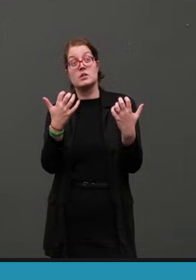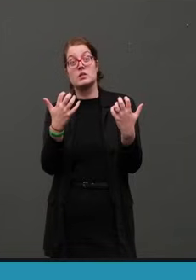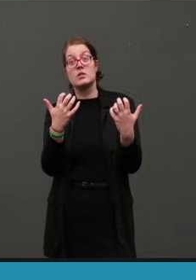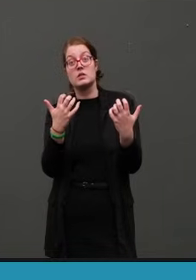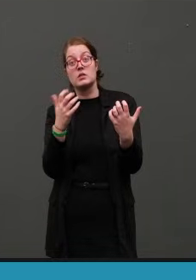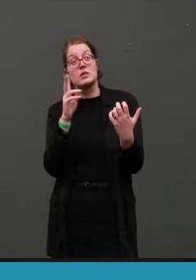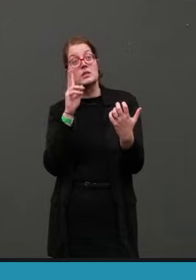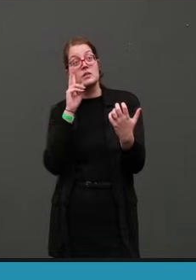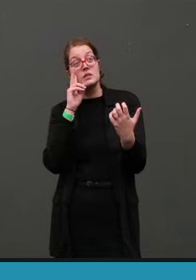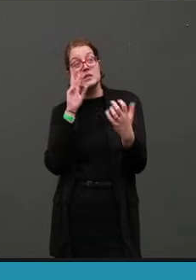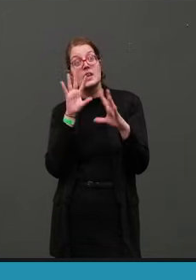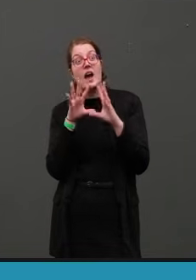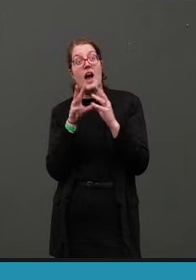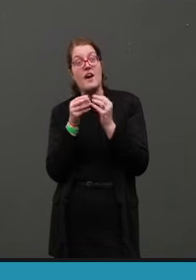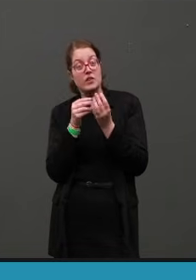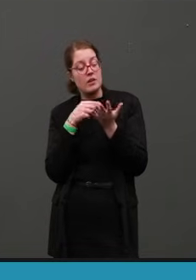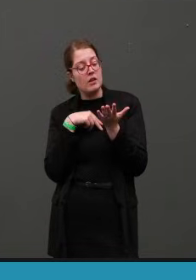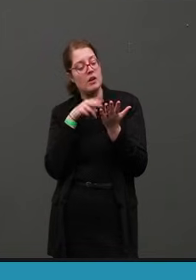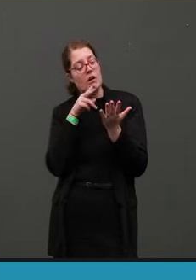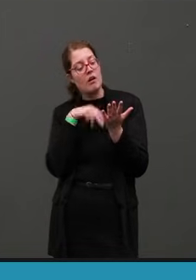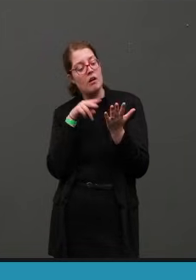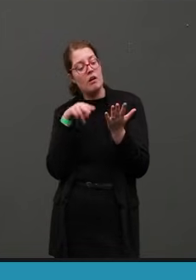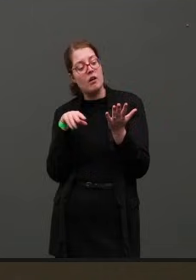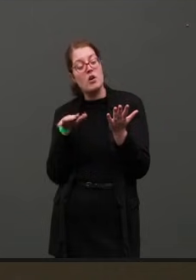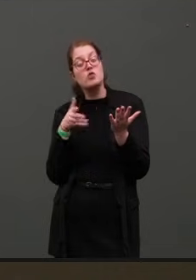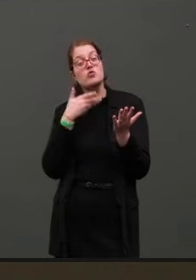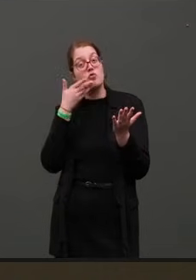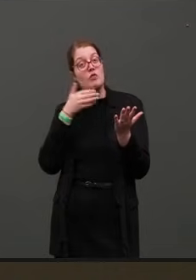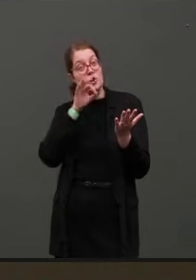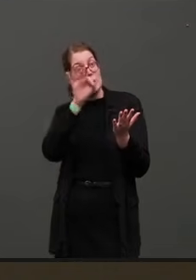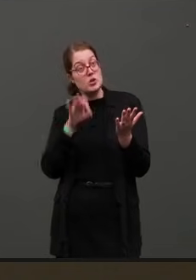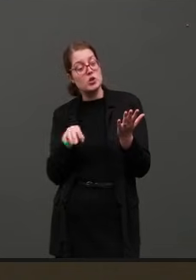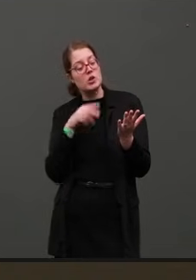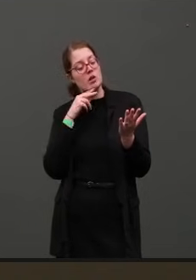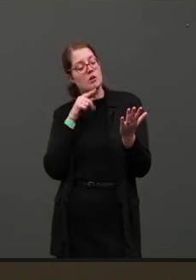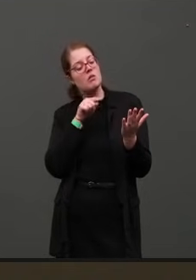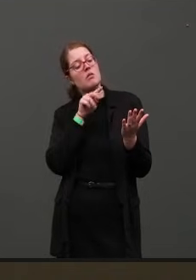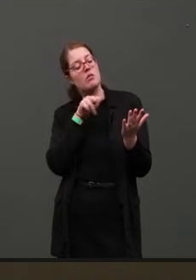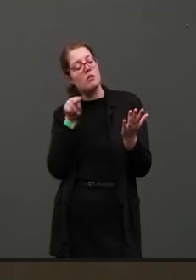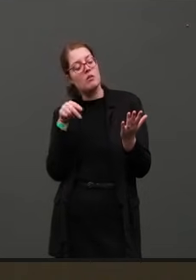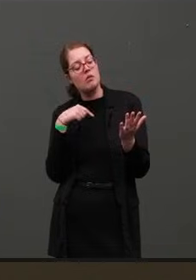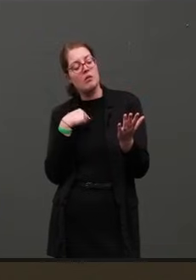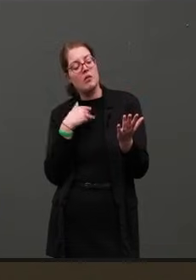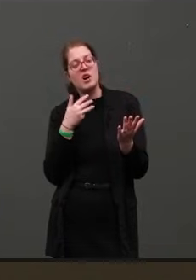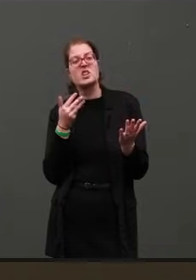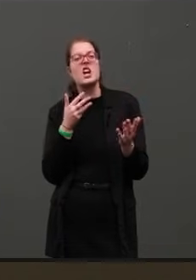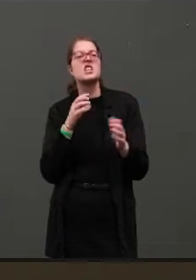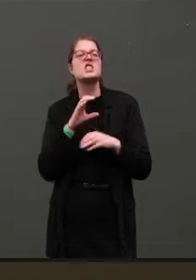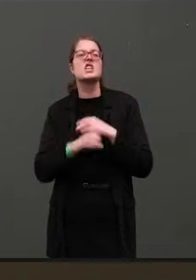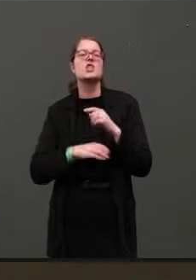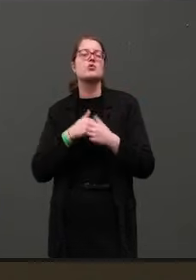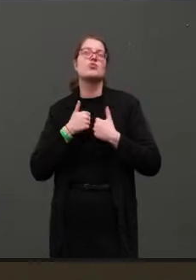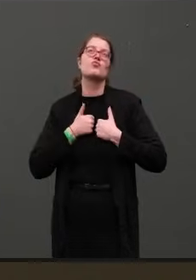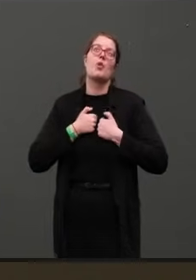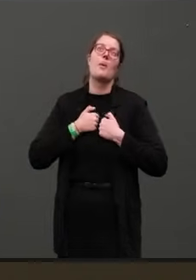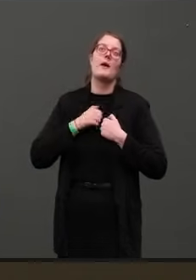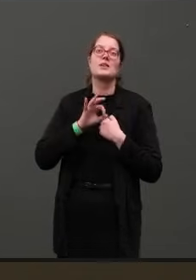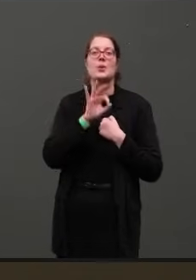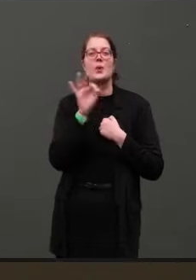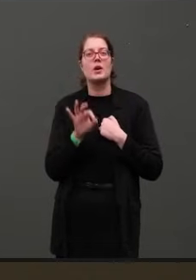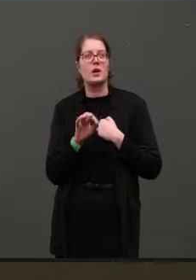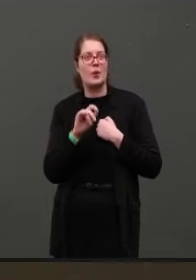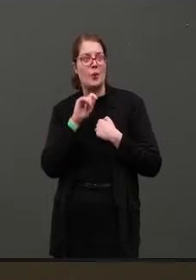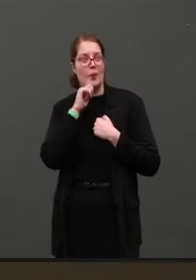through the lens of that story question that you've set up. If your 19th century romance story question is, will they fall in